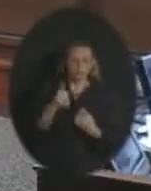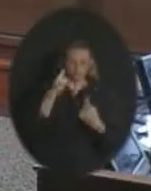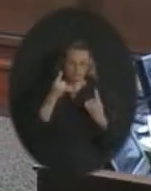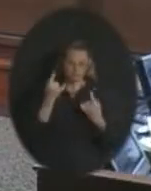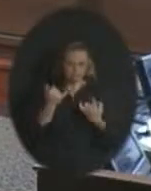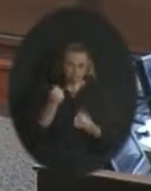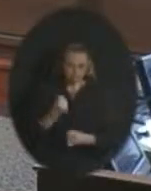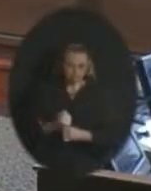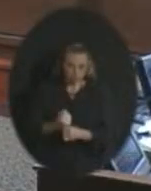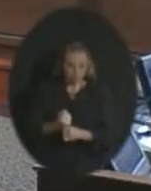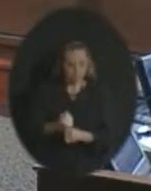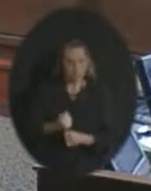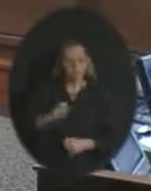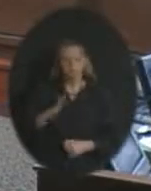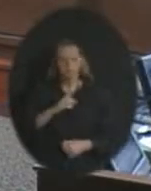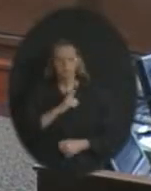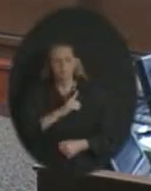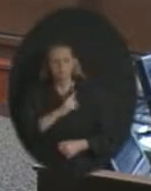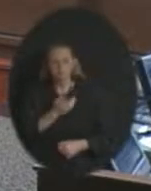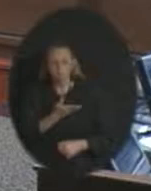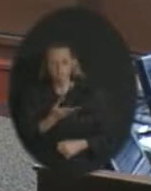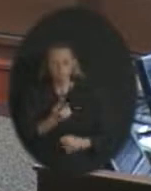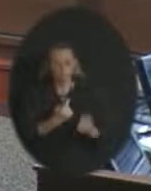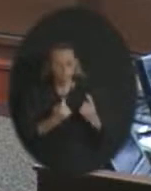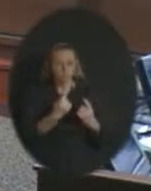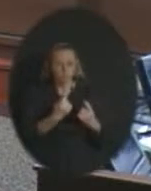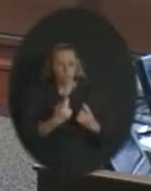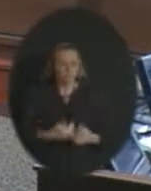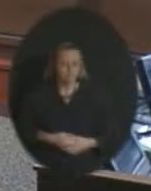Thank you. Board members, questions?